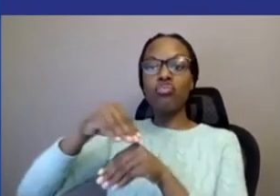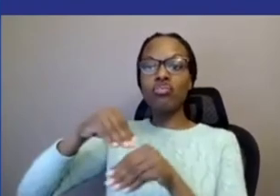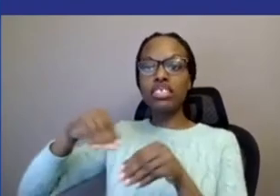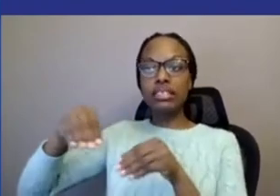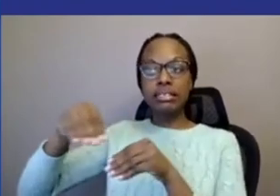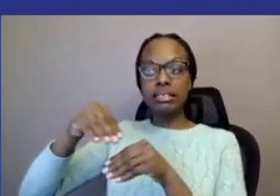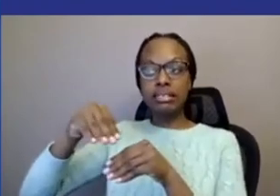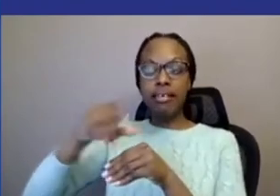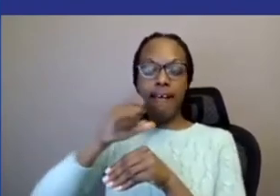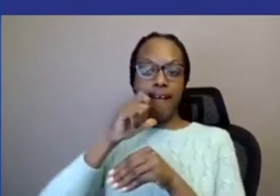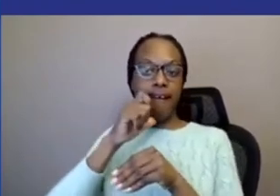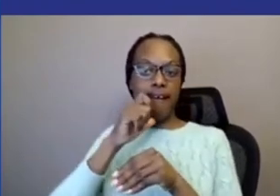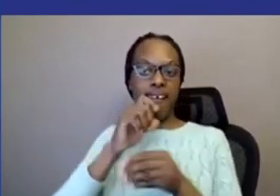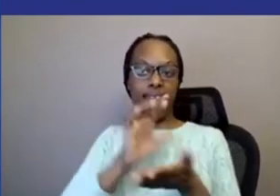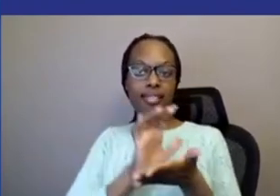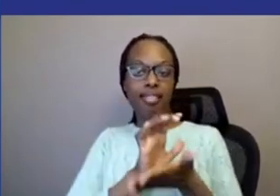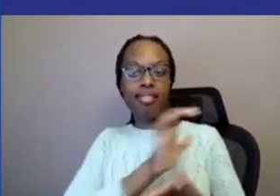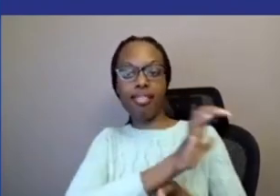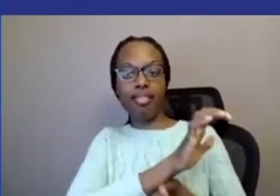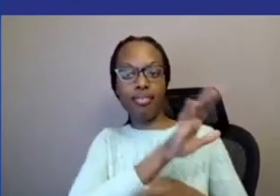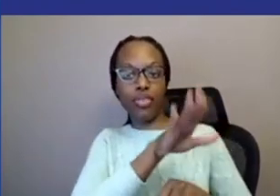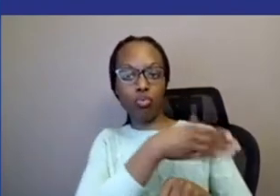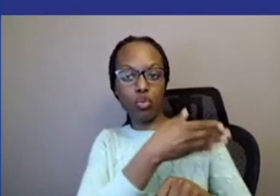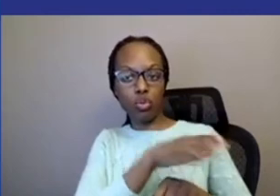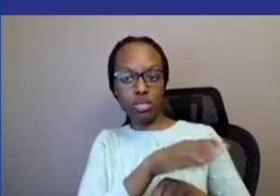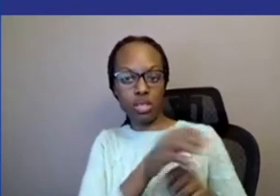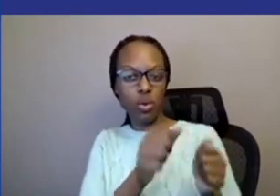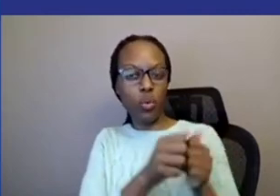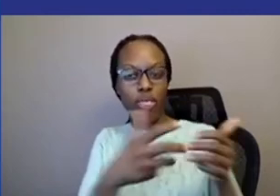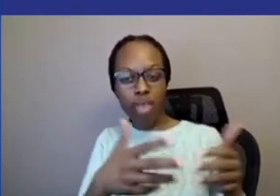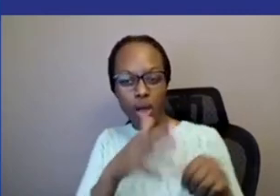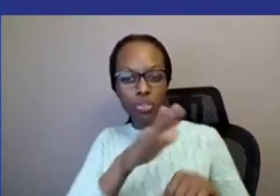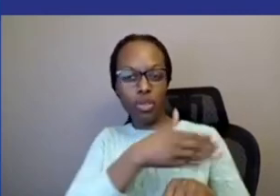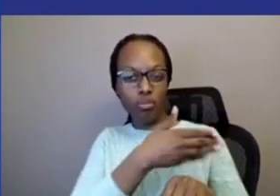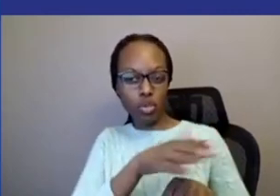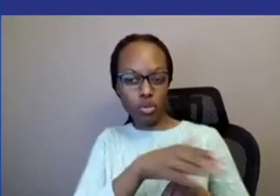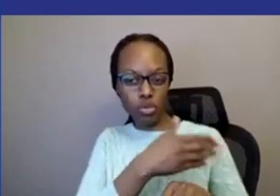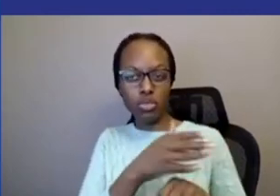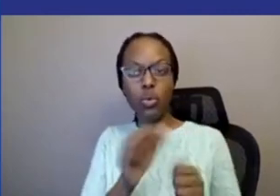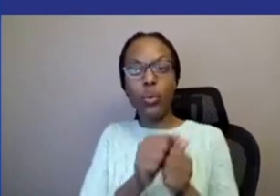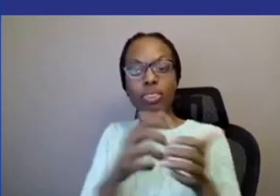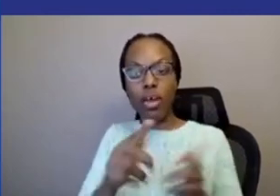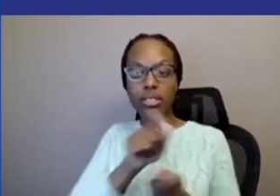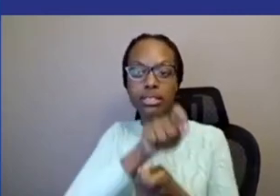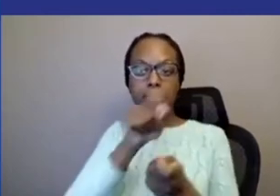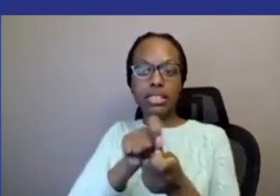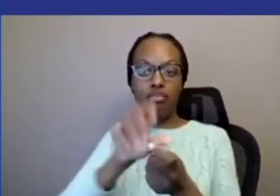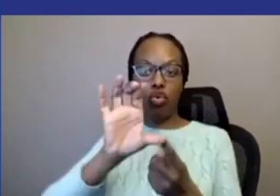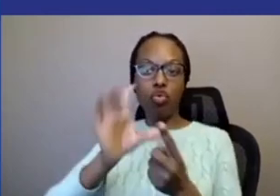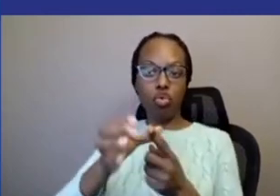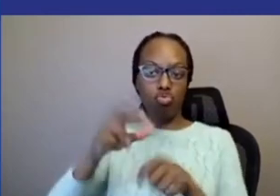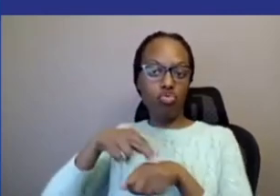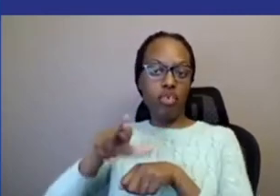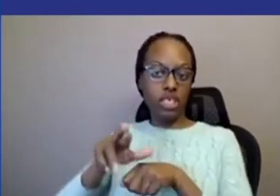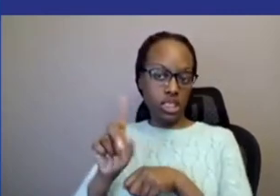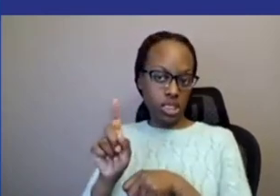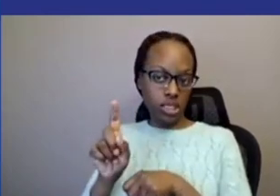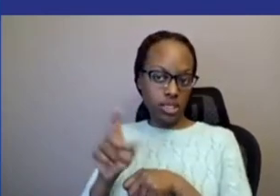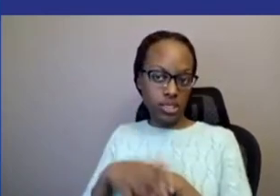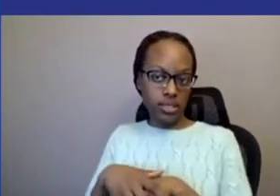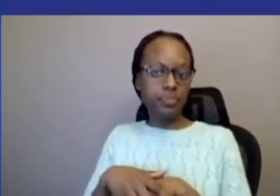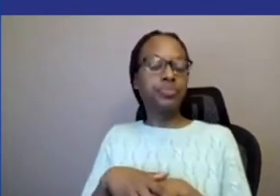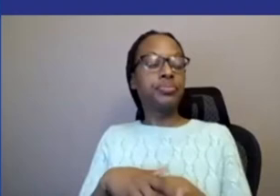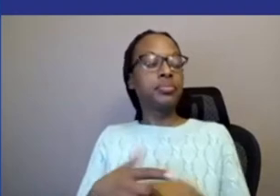itself without the music or without specific cultural reference? Okay, so I